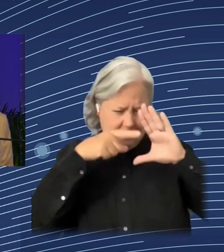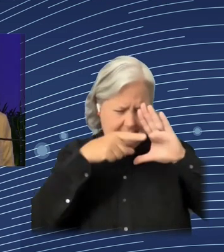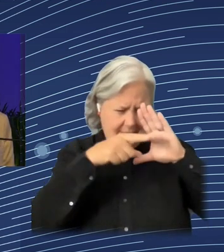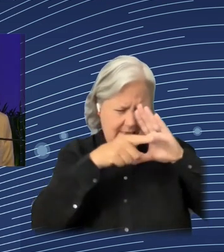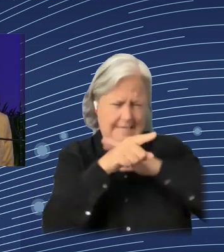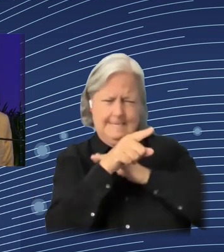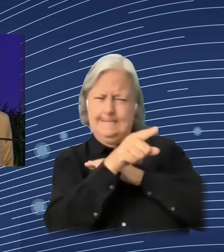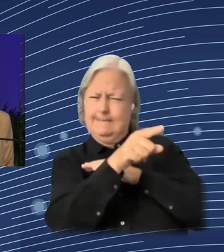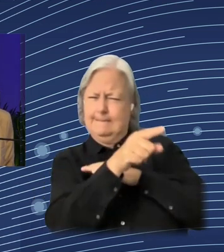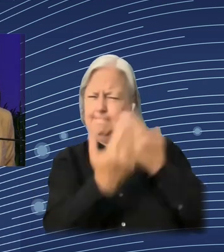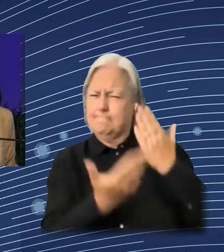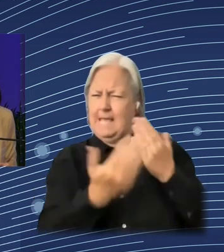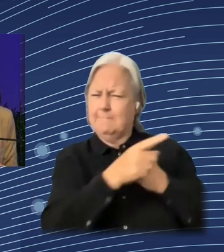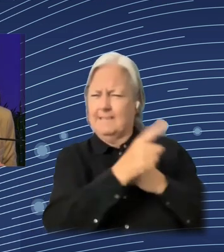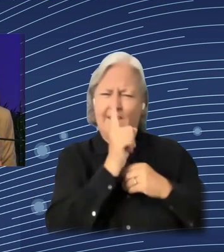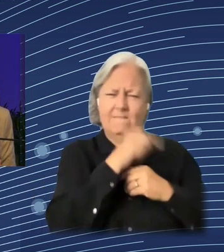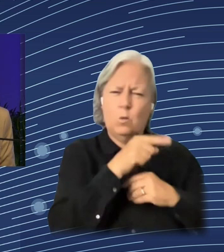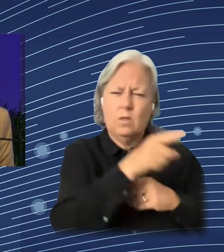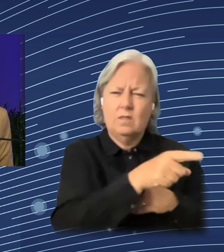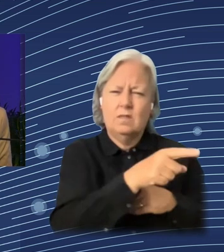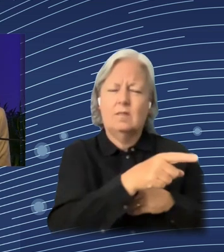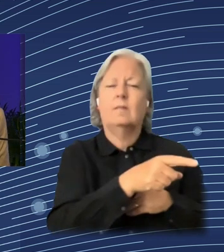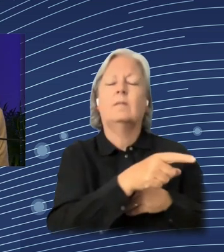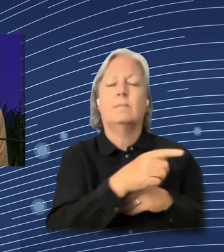That we call the employer's compliance score.